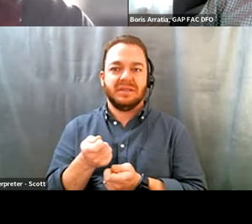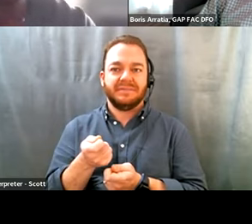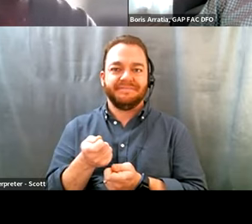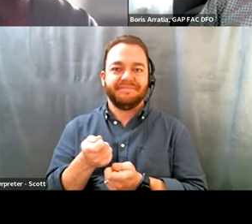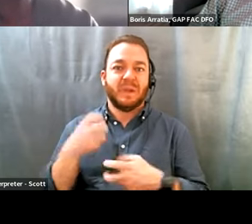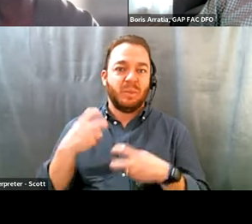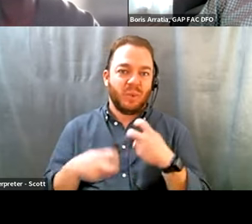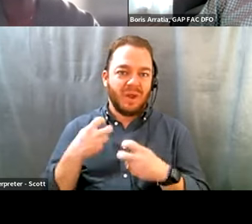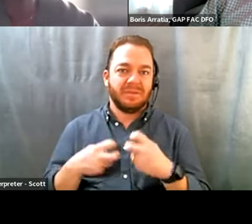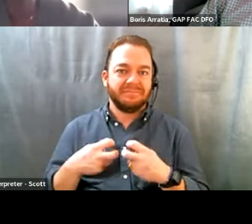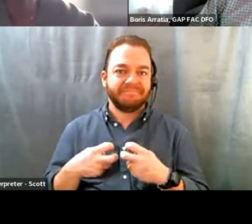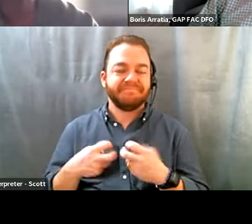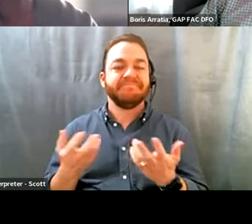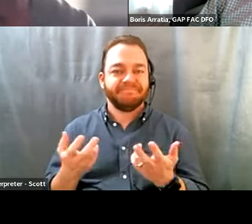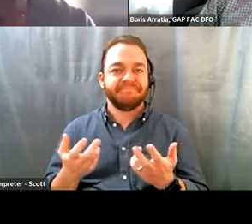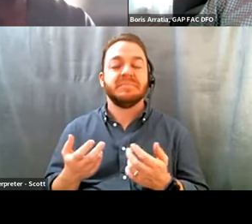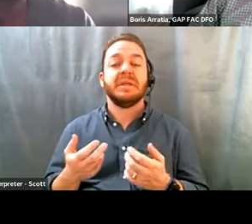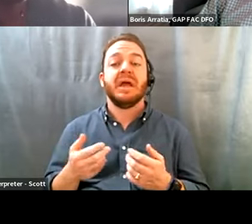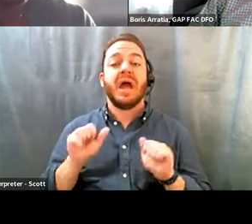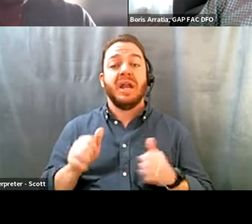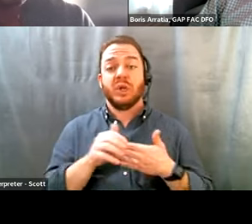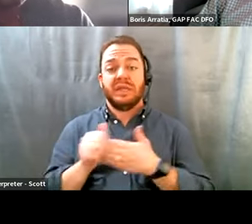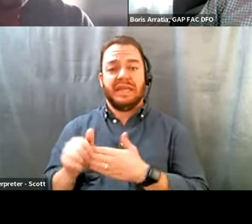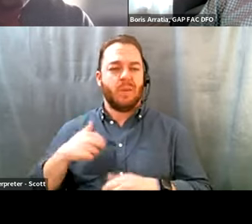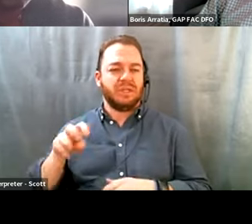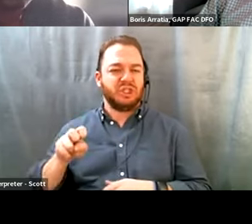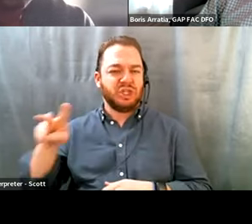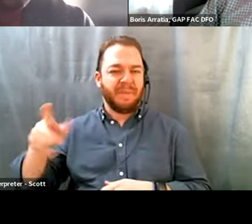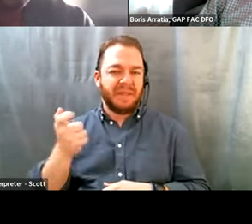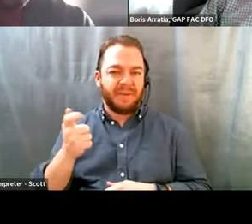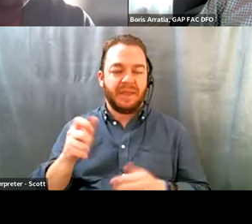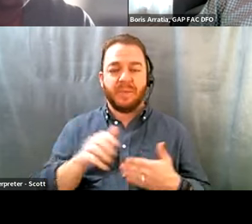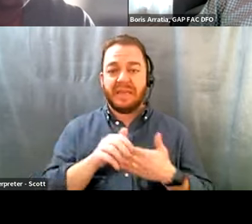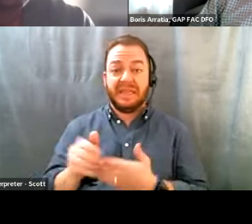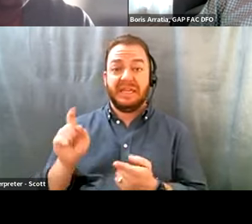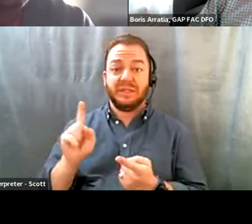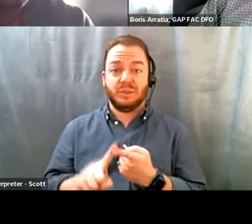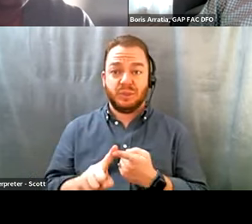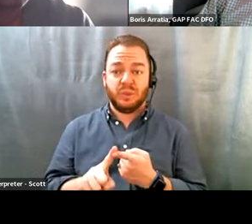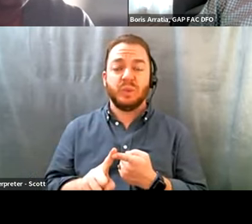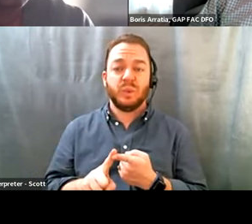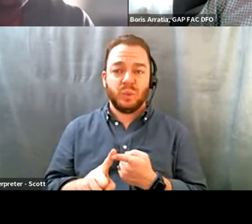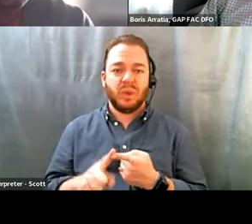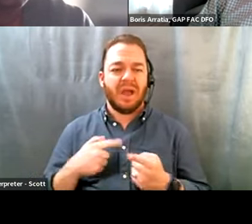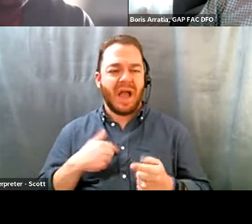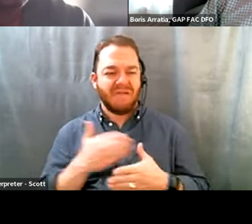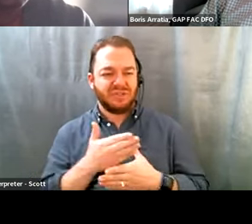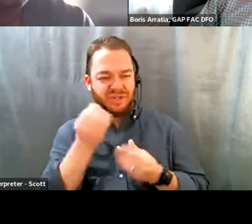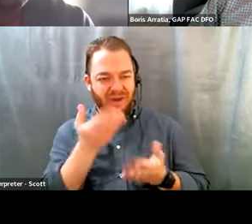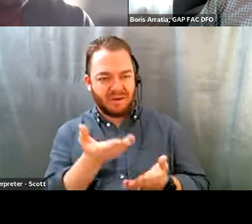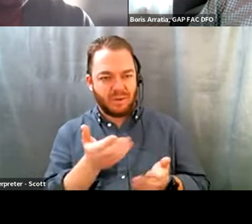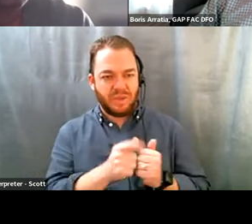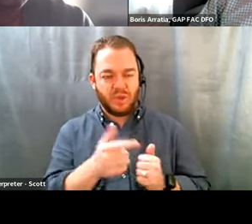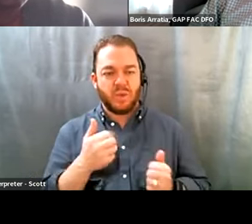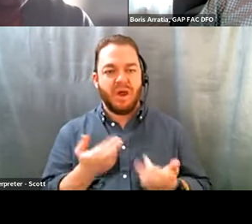dilemma, which could lead us, I'm going to jump around a little bit, could lead us into, so I've shared with you kind of our recommendation